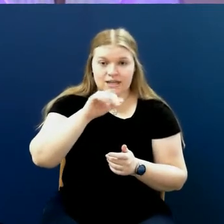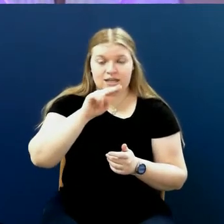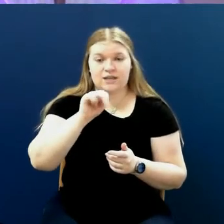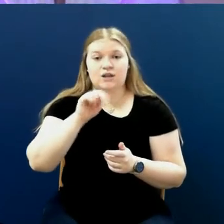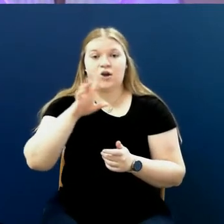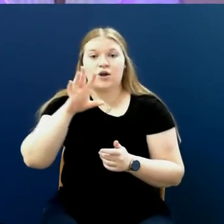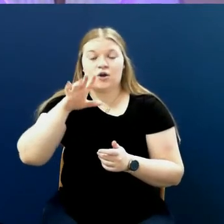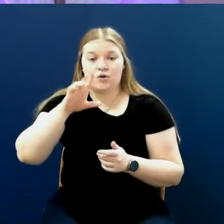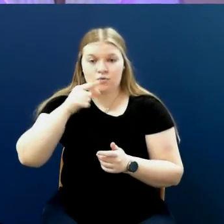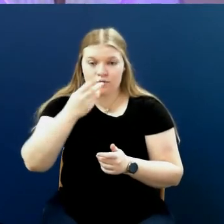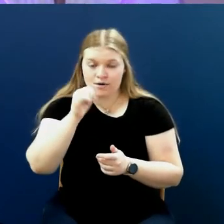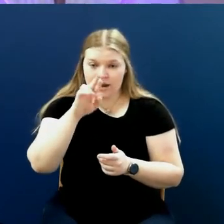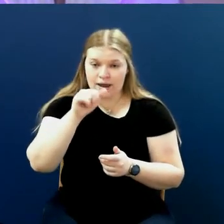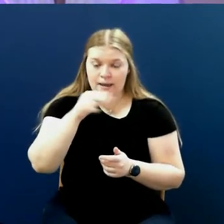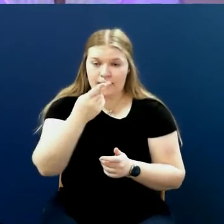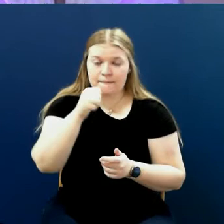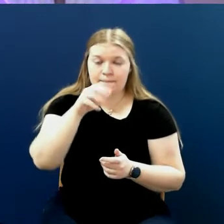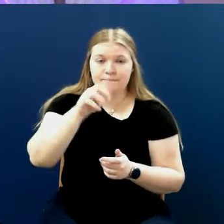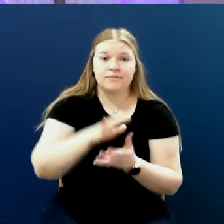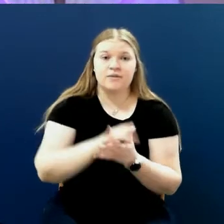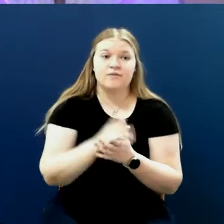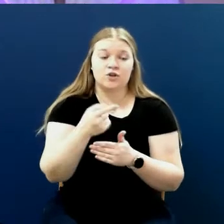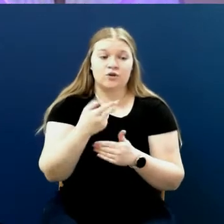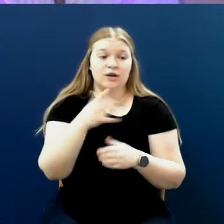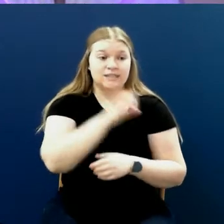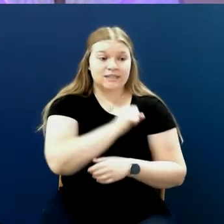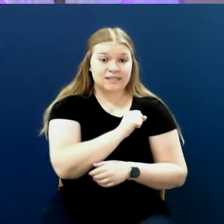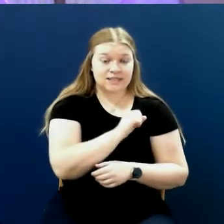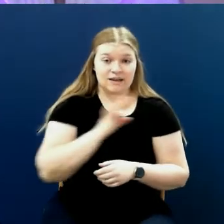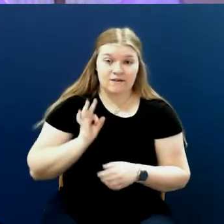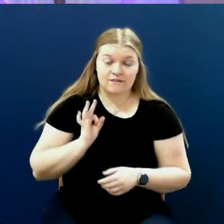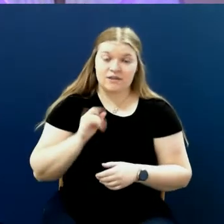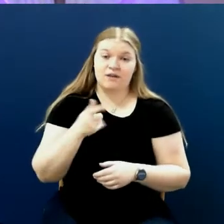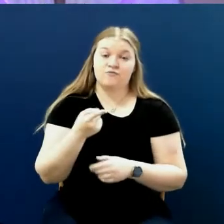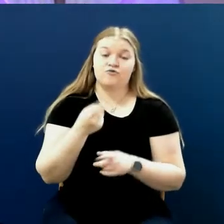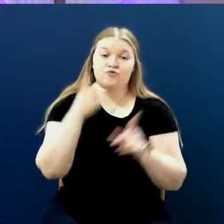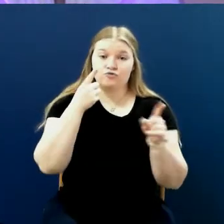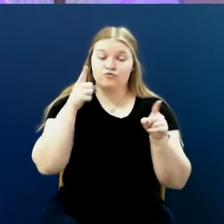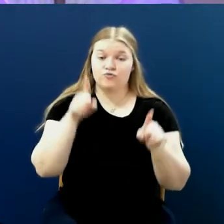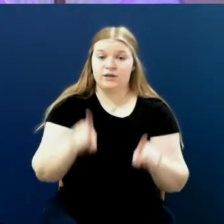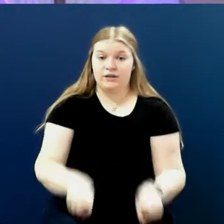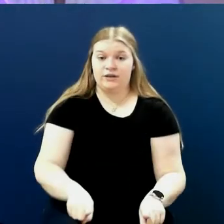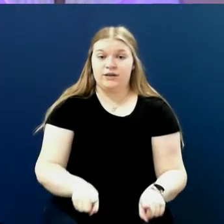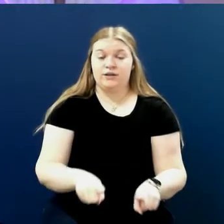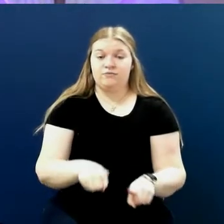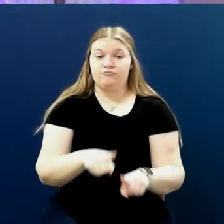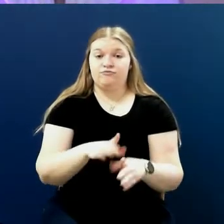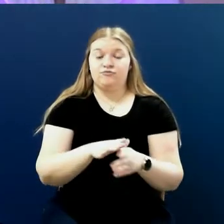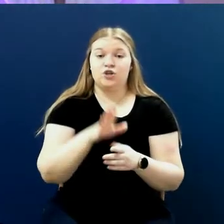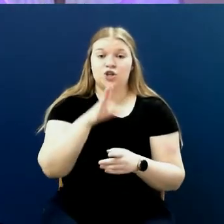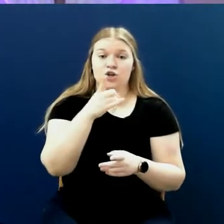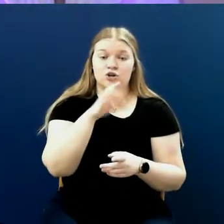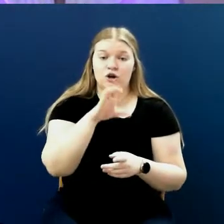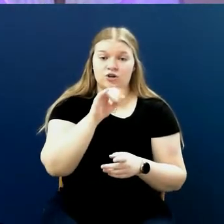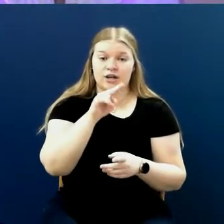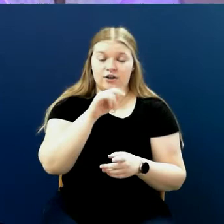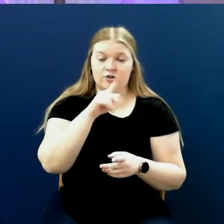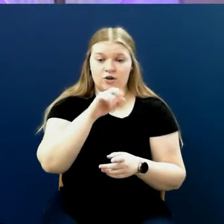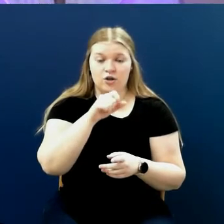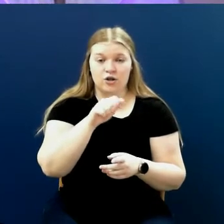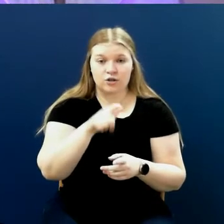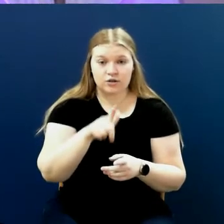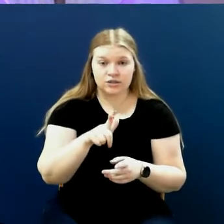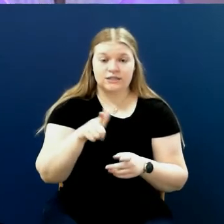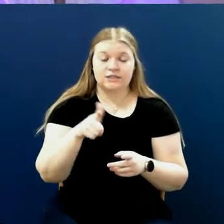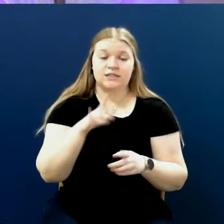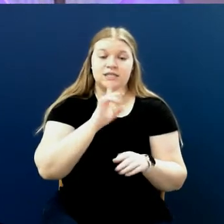on staff, they have to agree to their basic doctrinal statement. There is but one